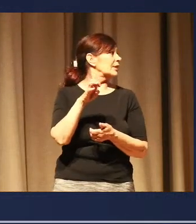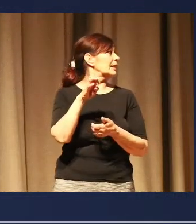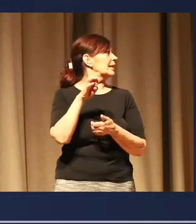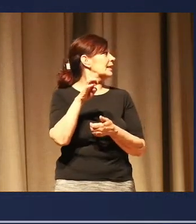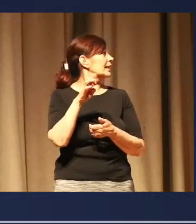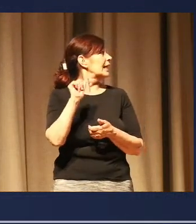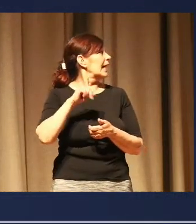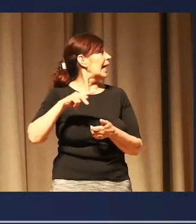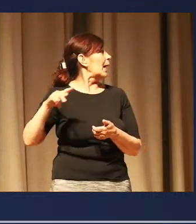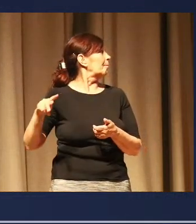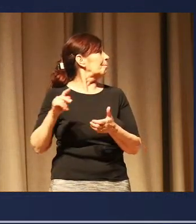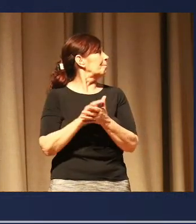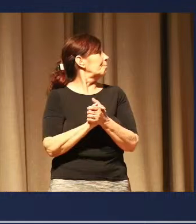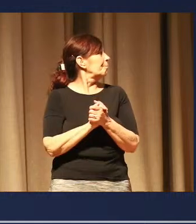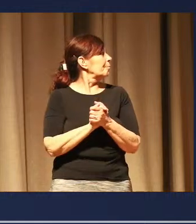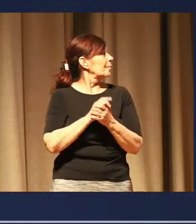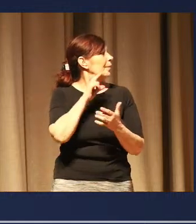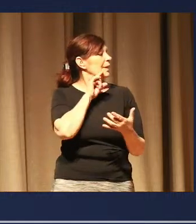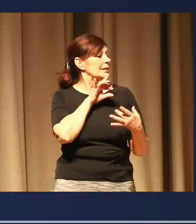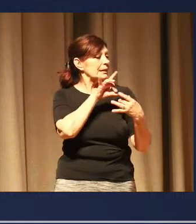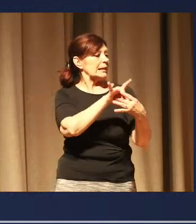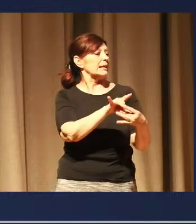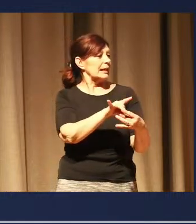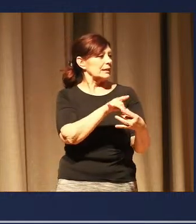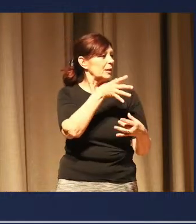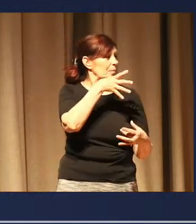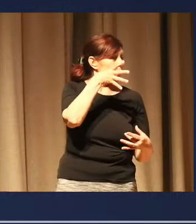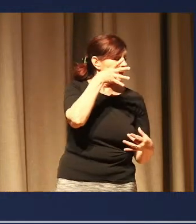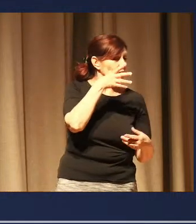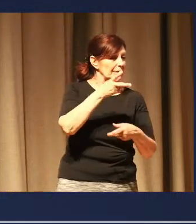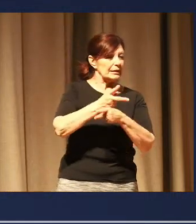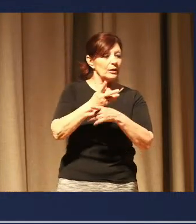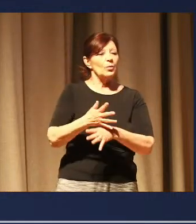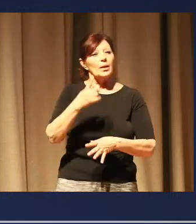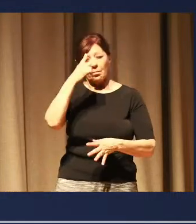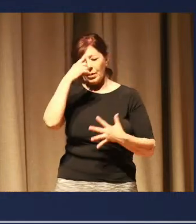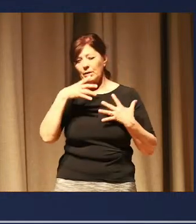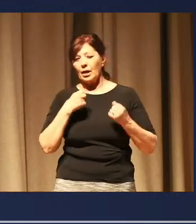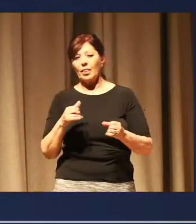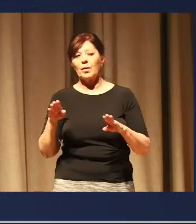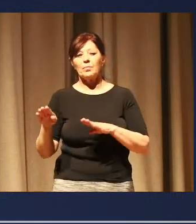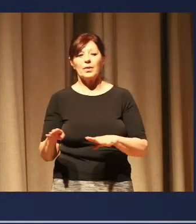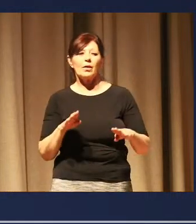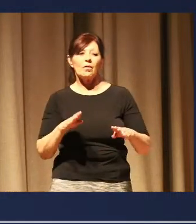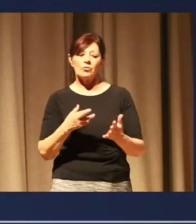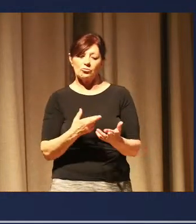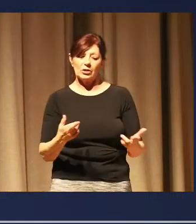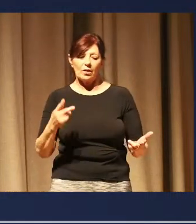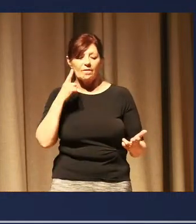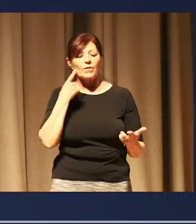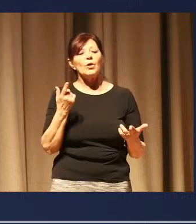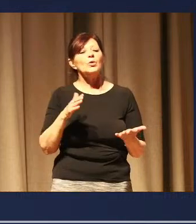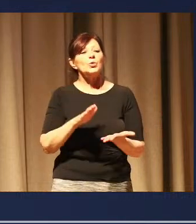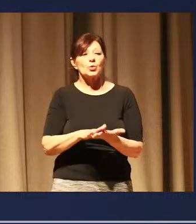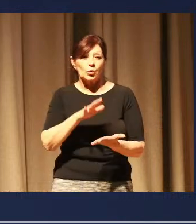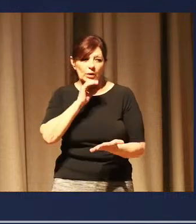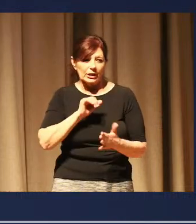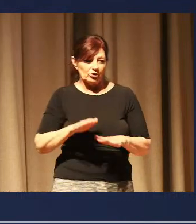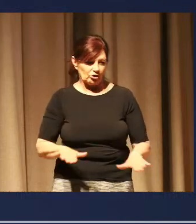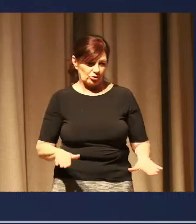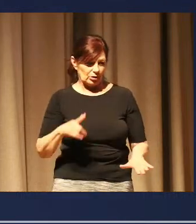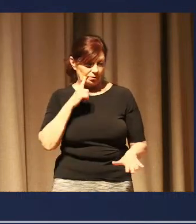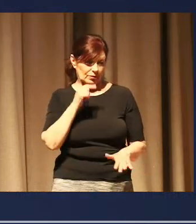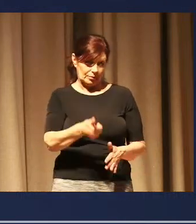This free app connects individuals, parents, and caregivers with mental health and behavioral resources for their school-age children or